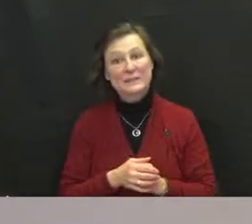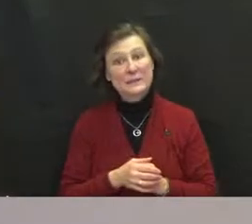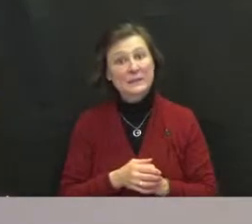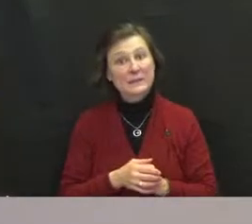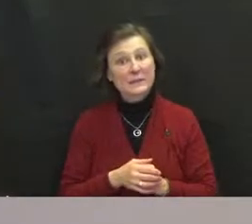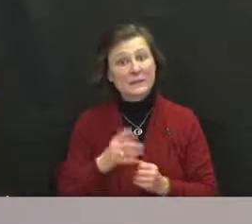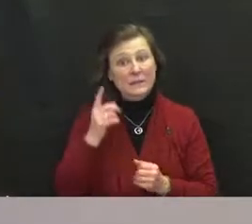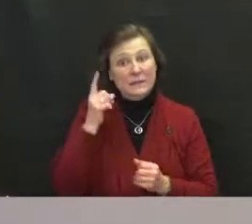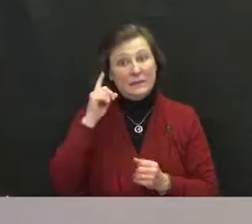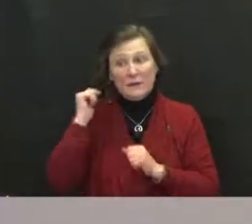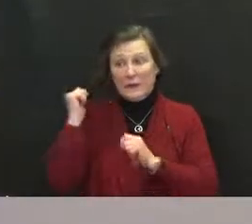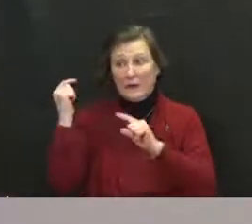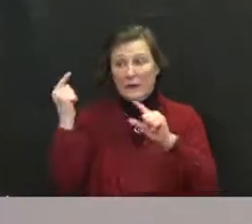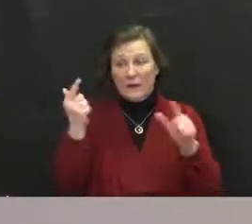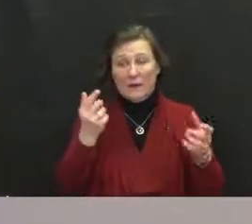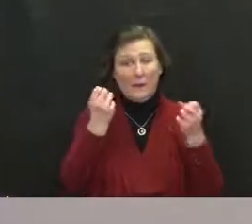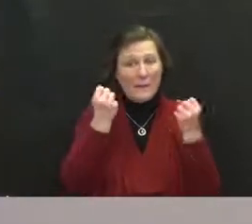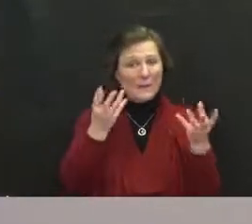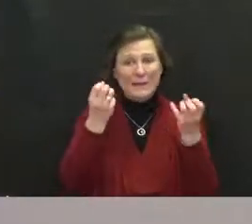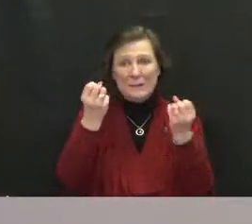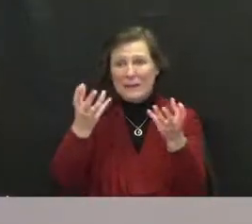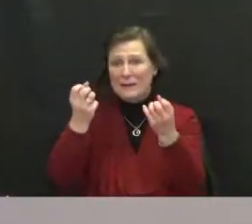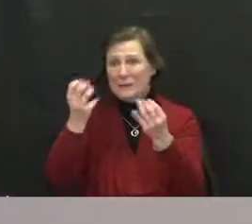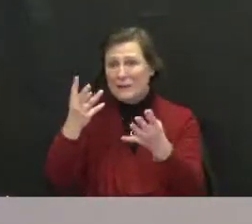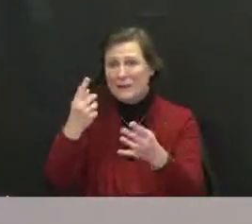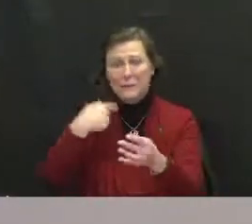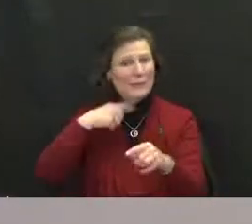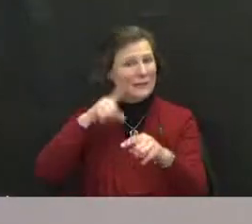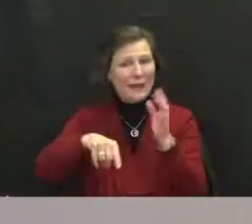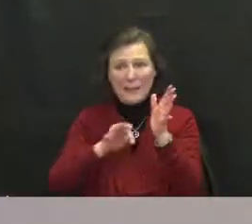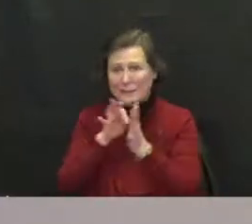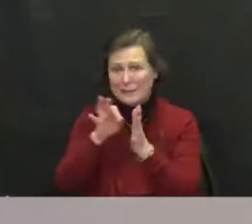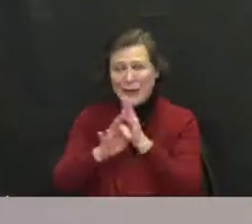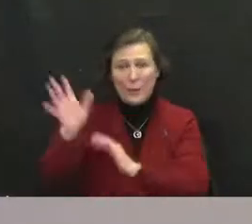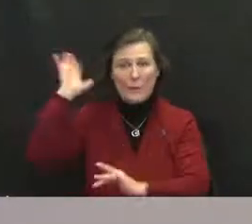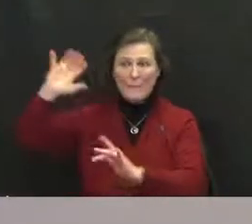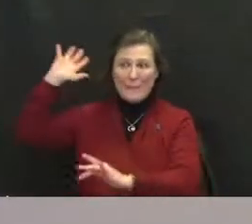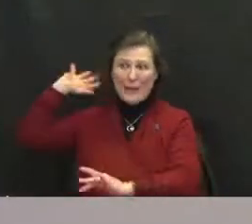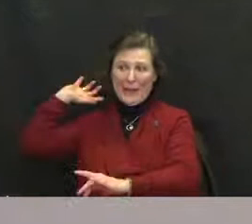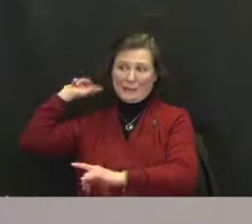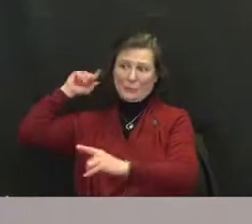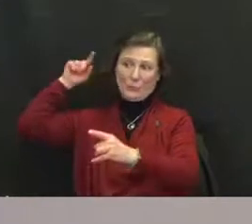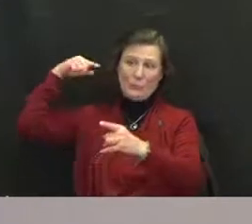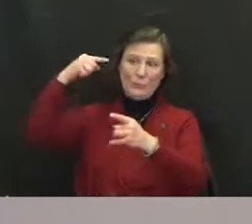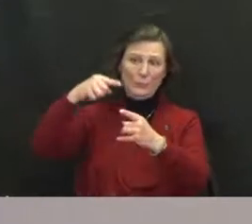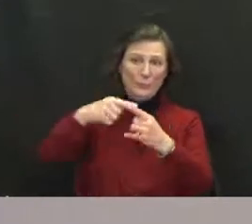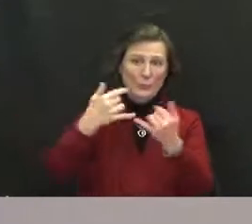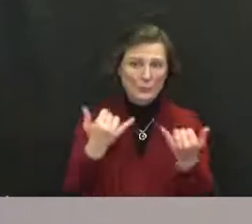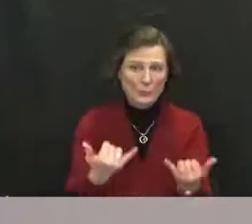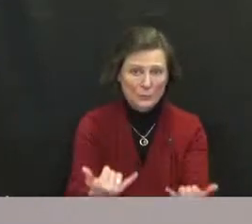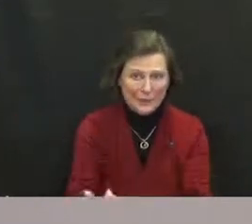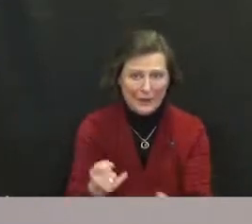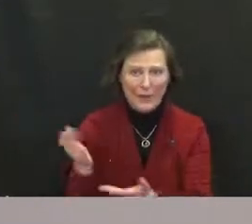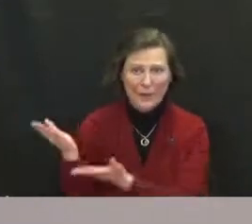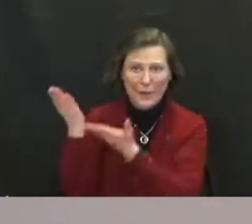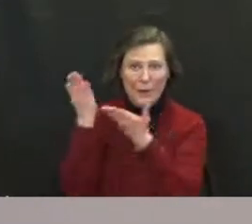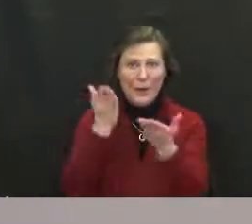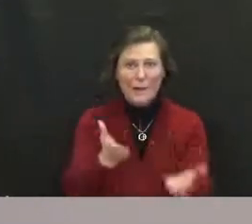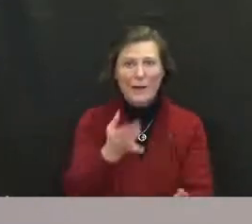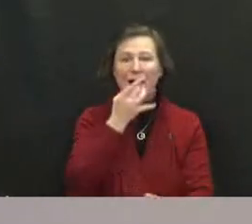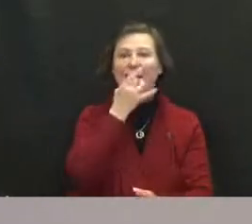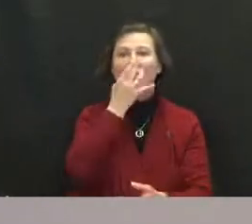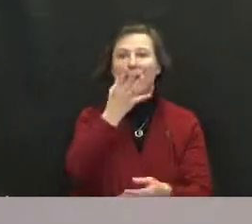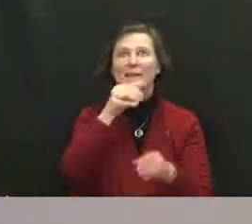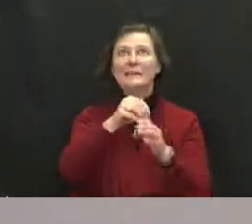For all those many countless ones, past and present, who have brought light to bear in our